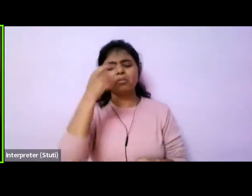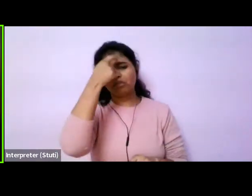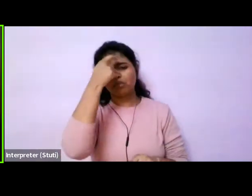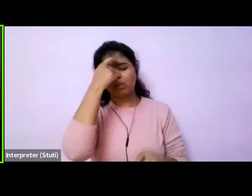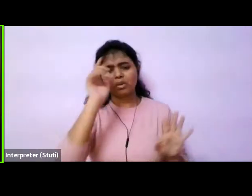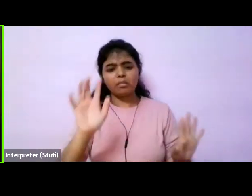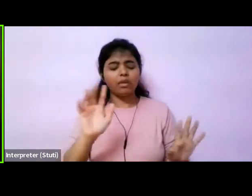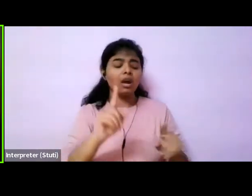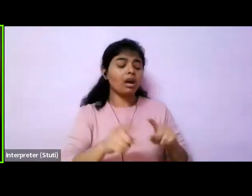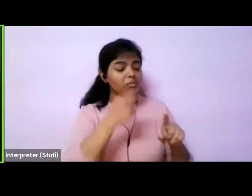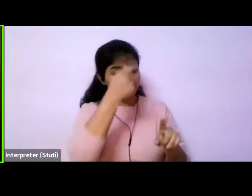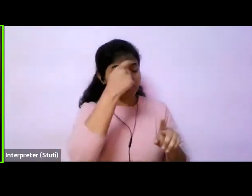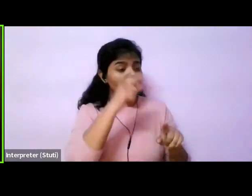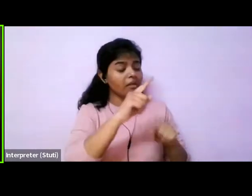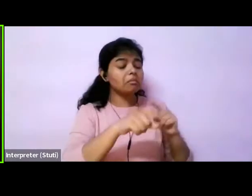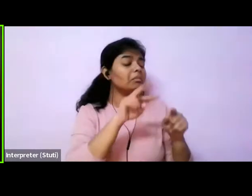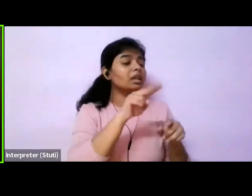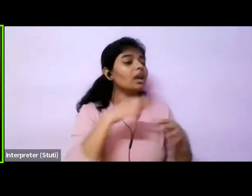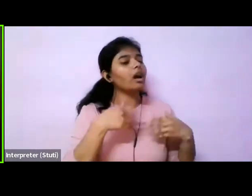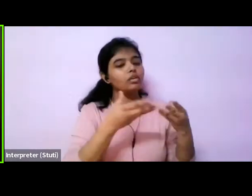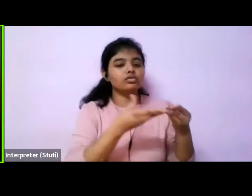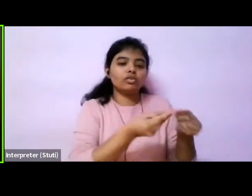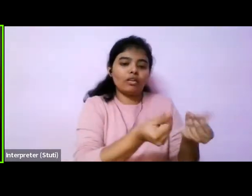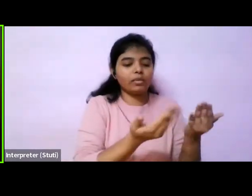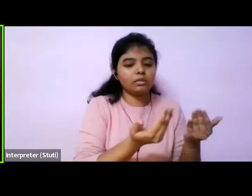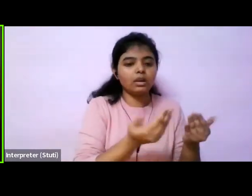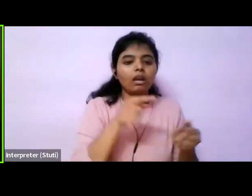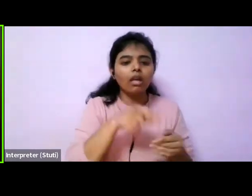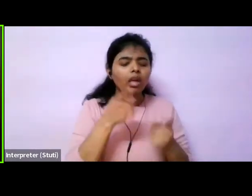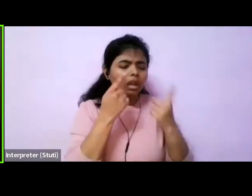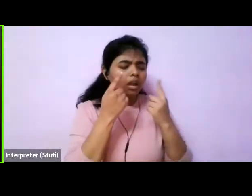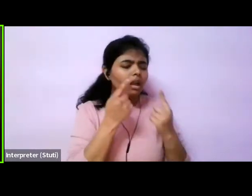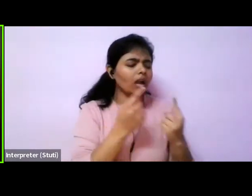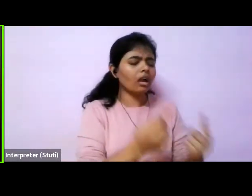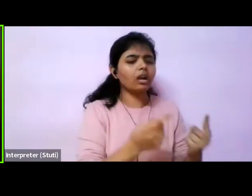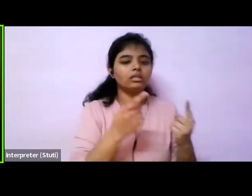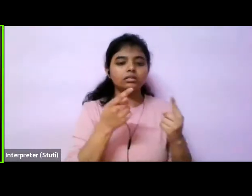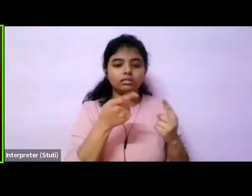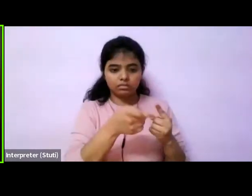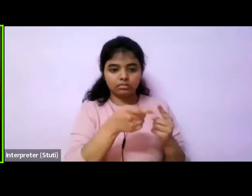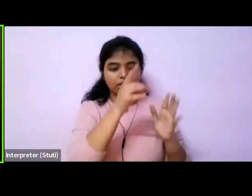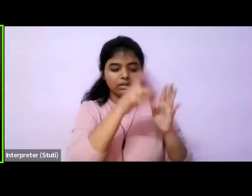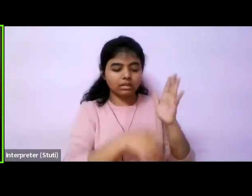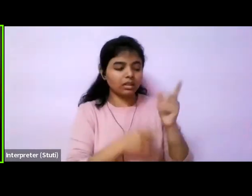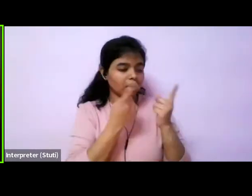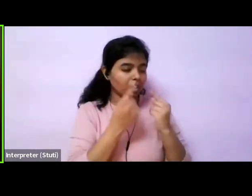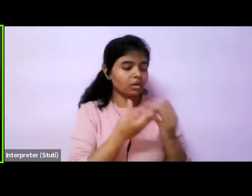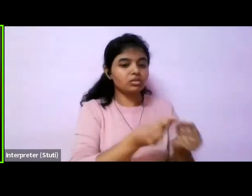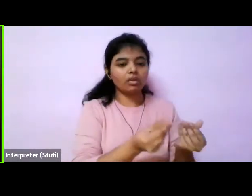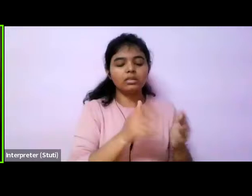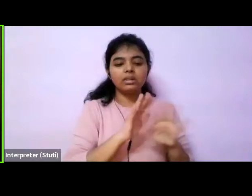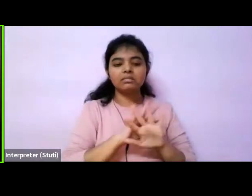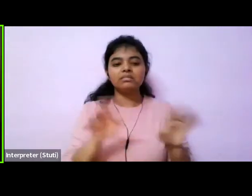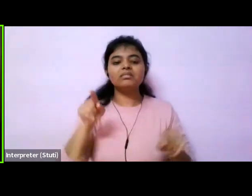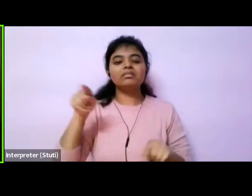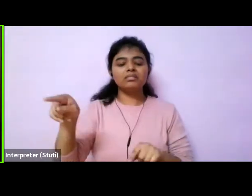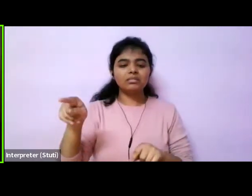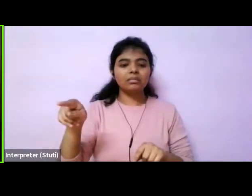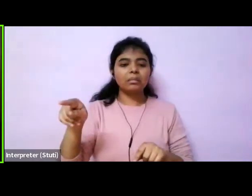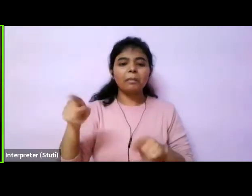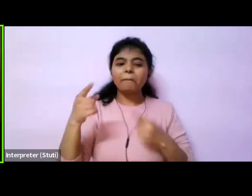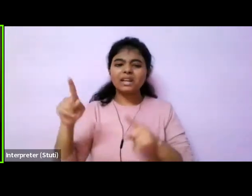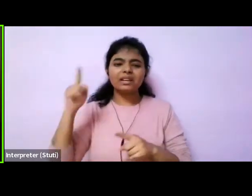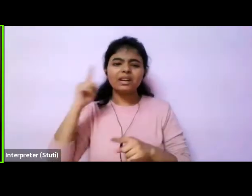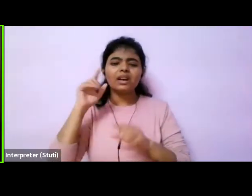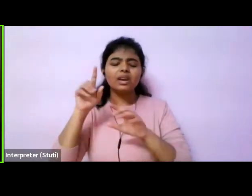for a cure or attempt to hide from it than explore the nuances of deaf experience. They shun the unique perspectives it